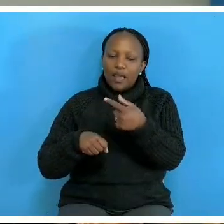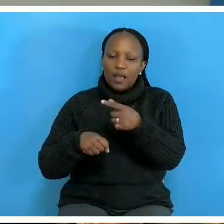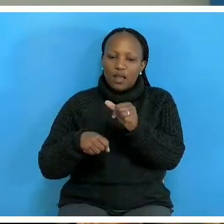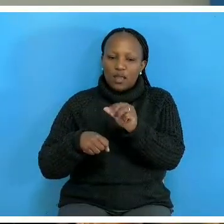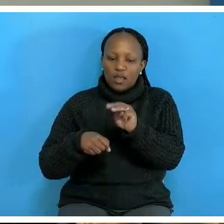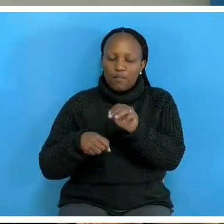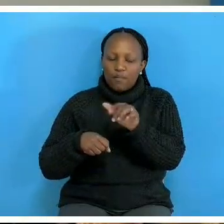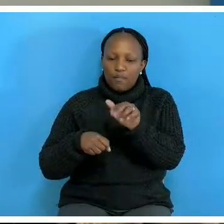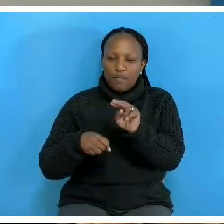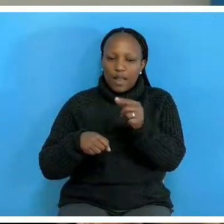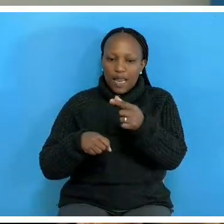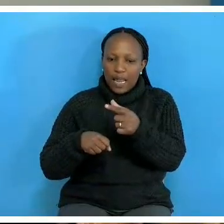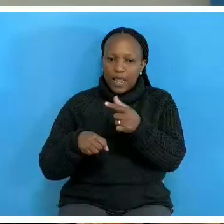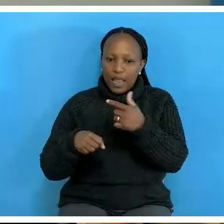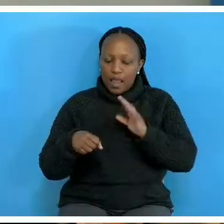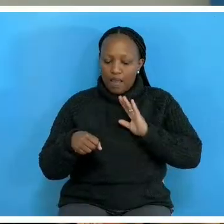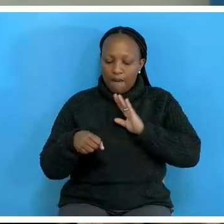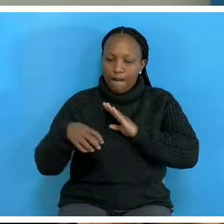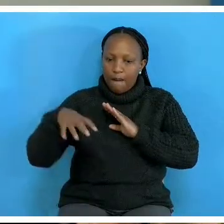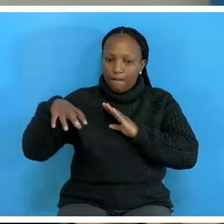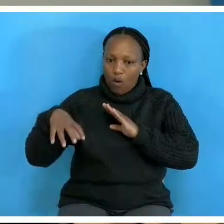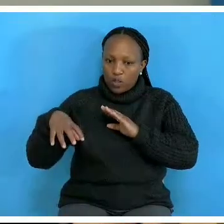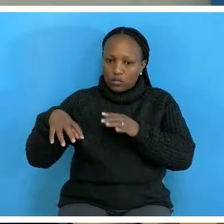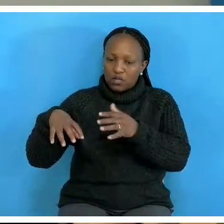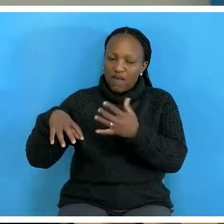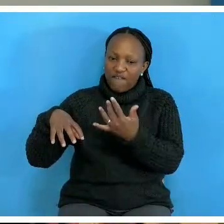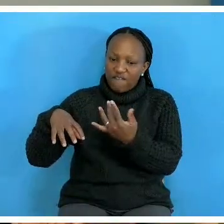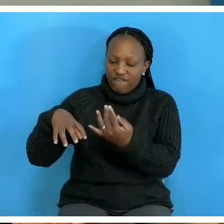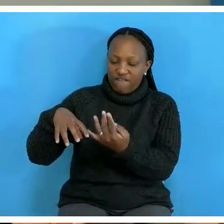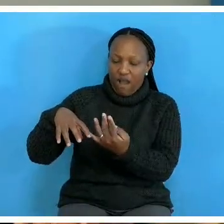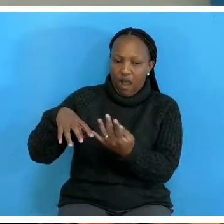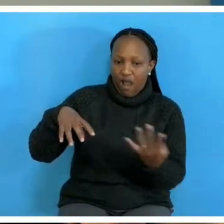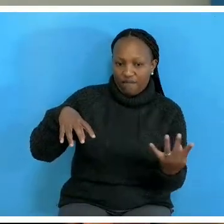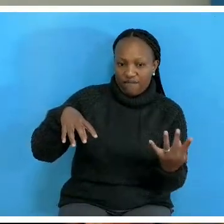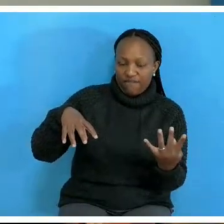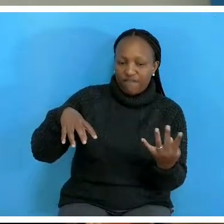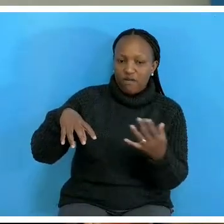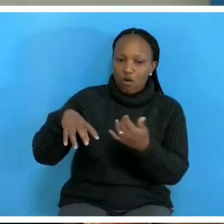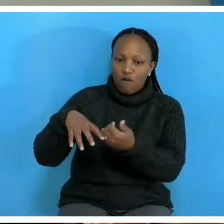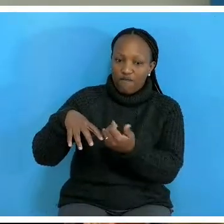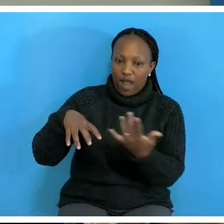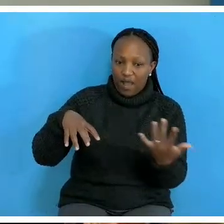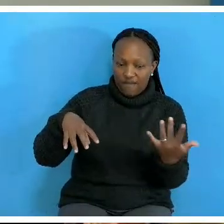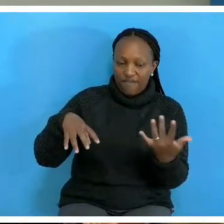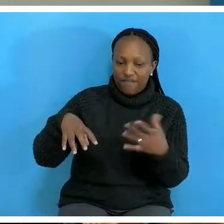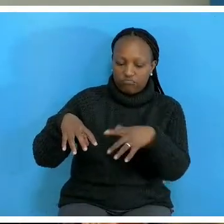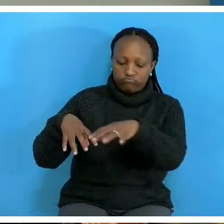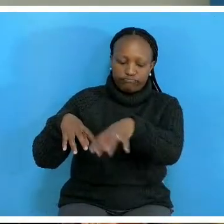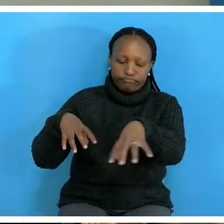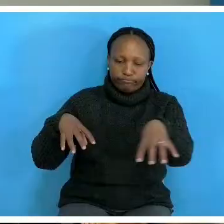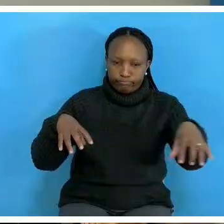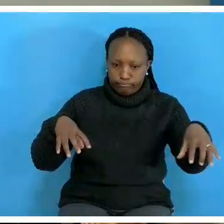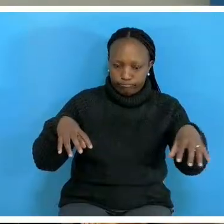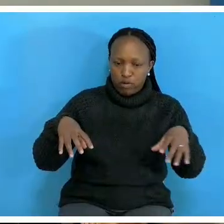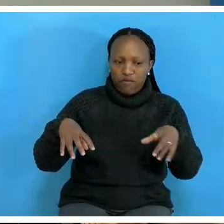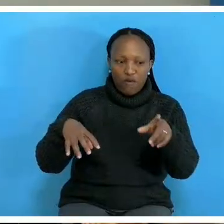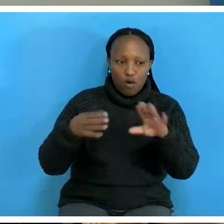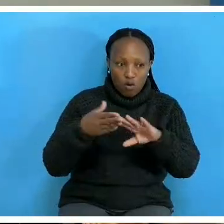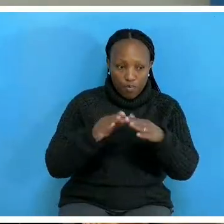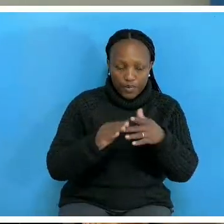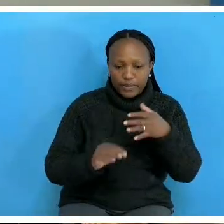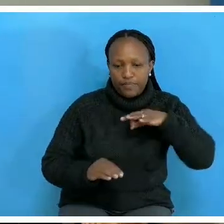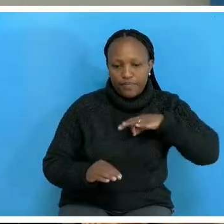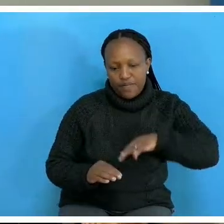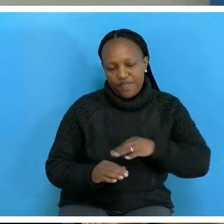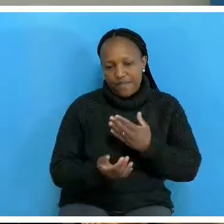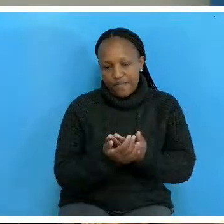bring our communities to benefit in this industry. The second program that we